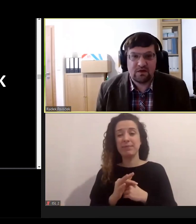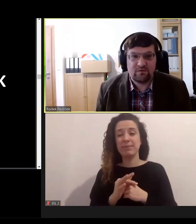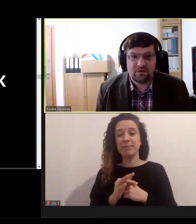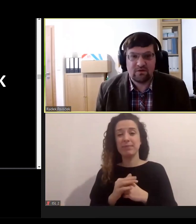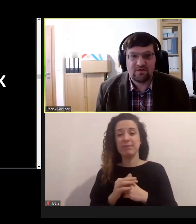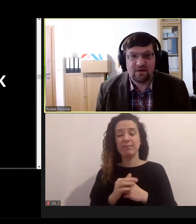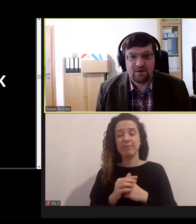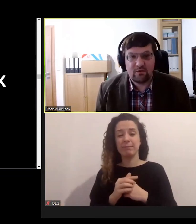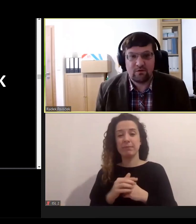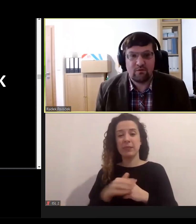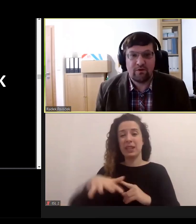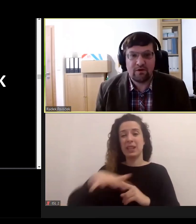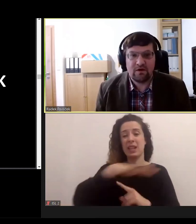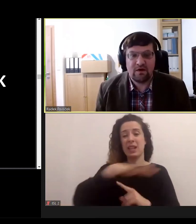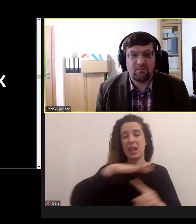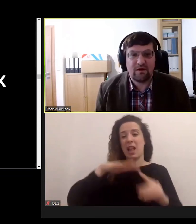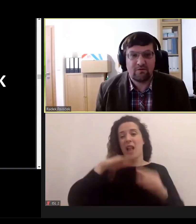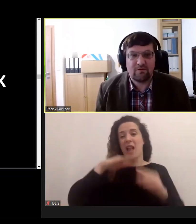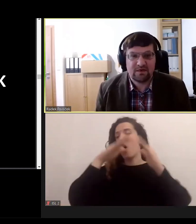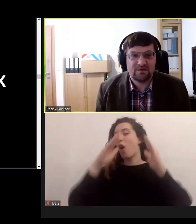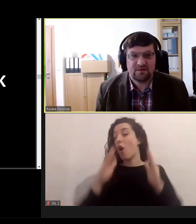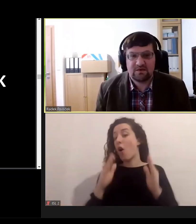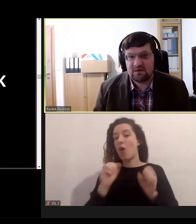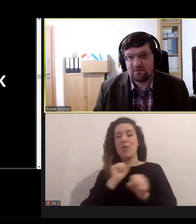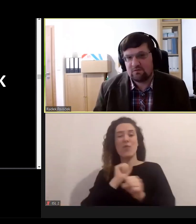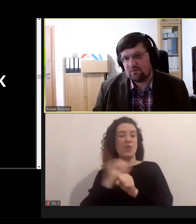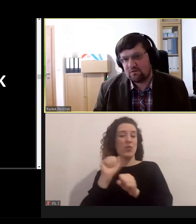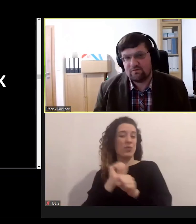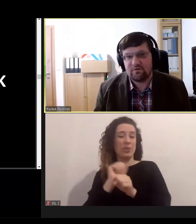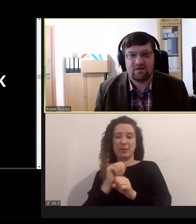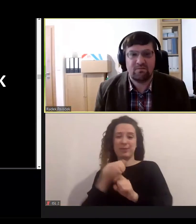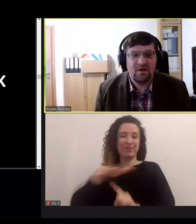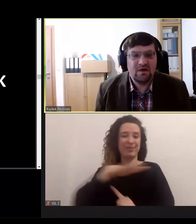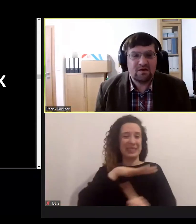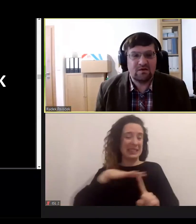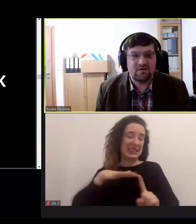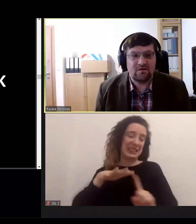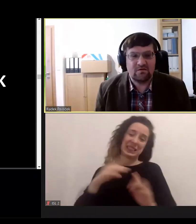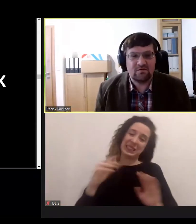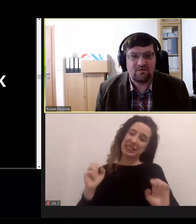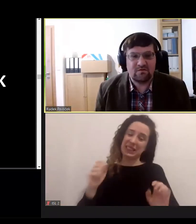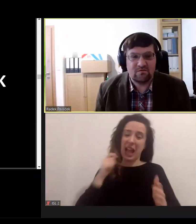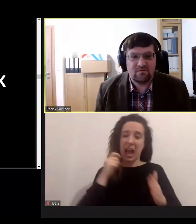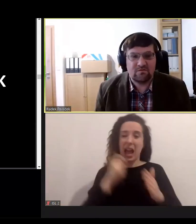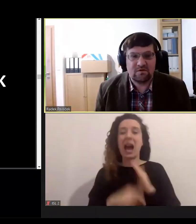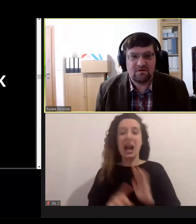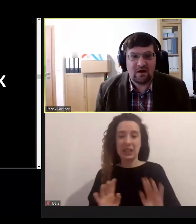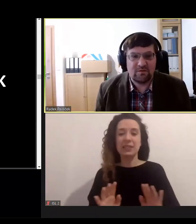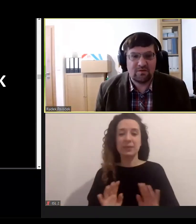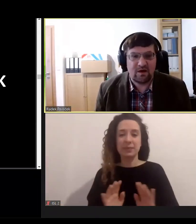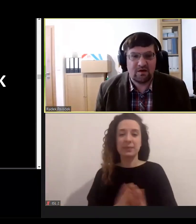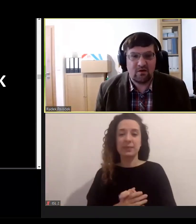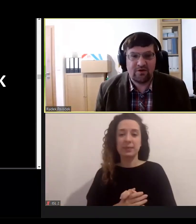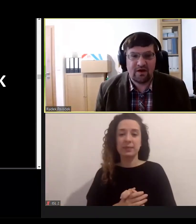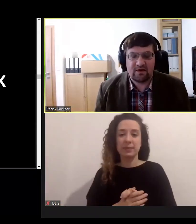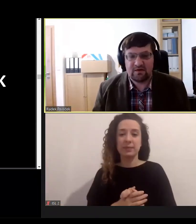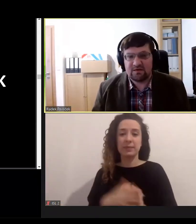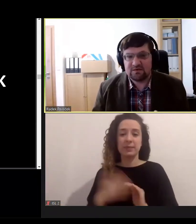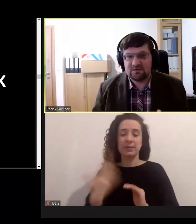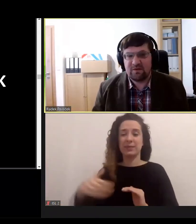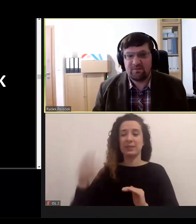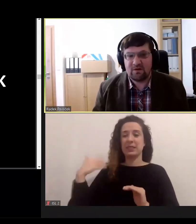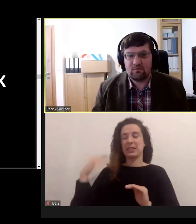users. So you can see that it's a really huge increase in terms